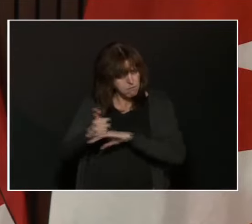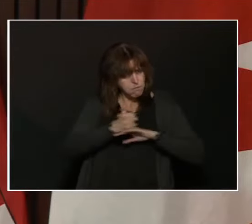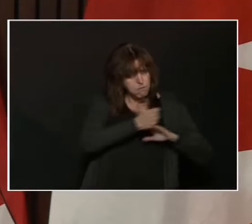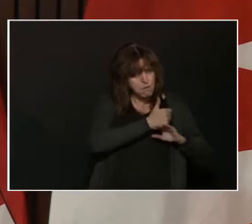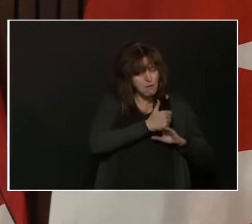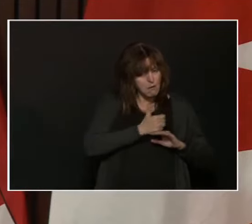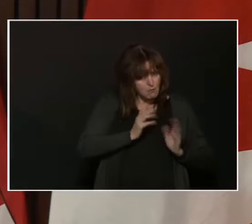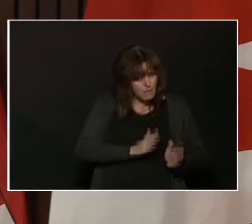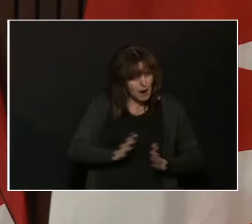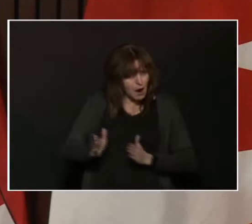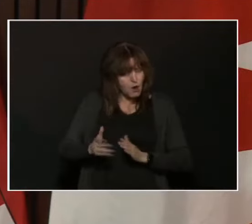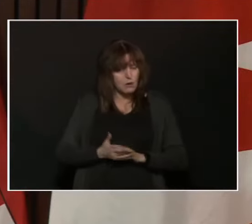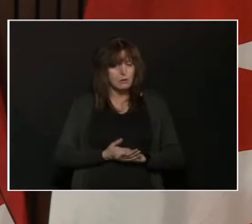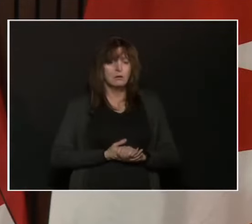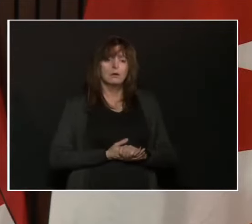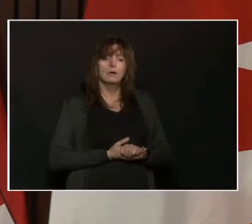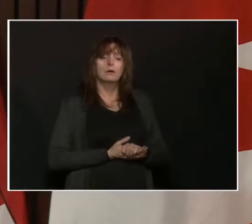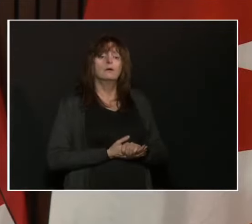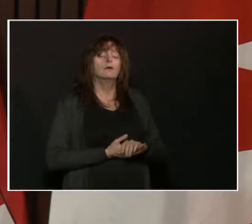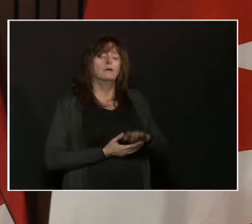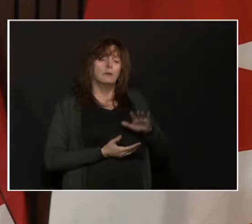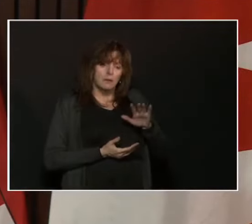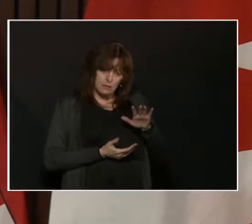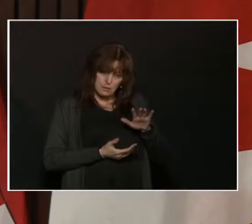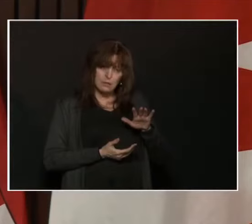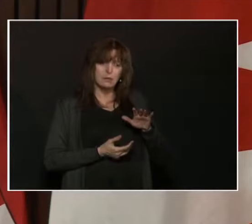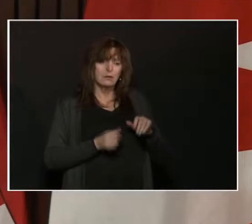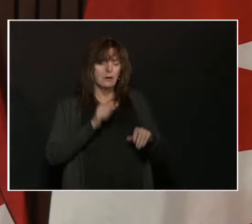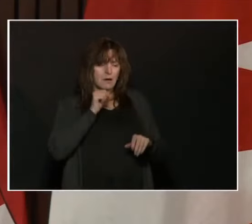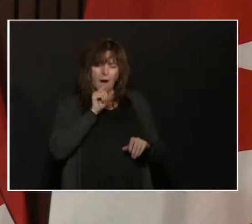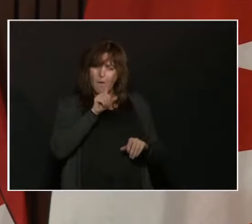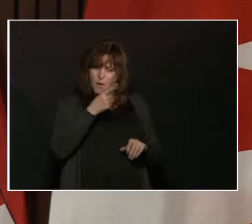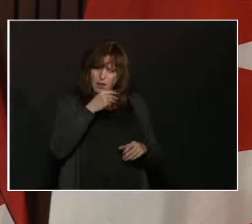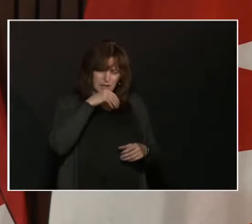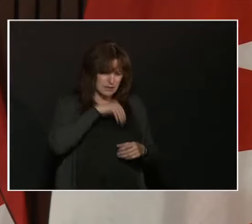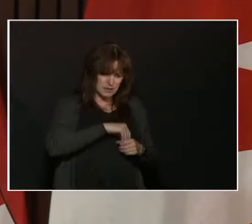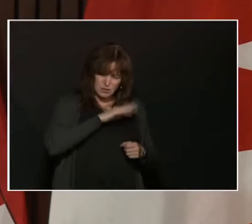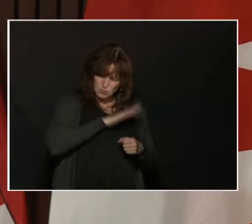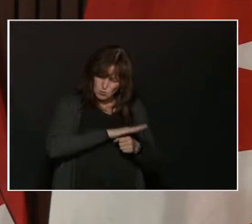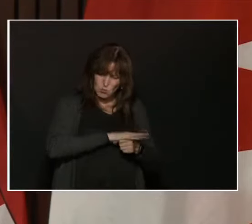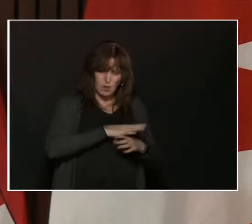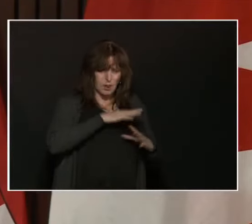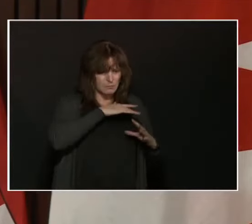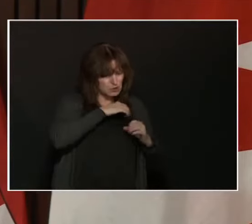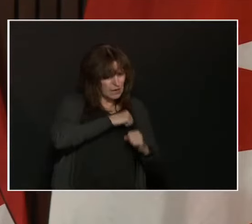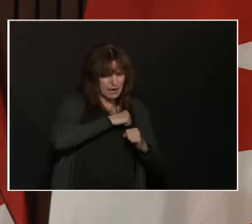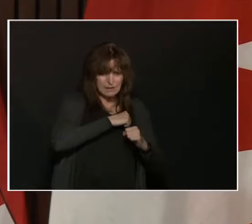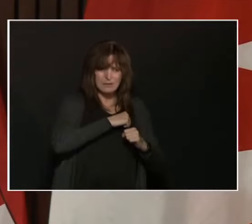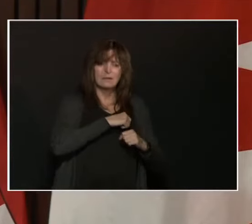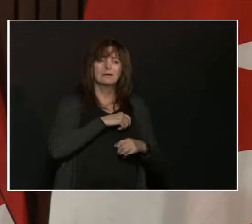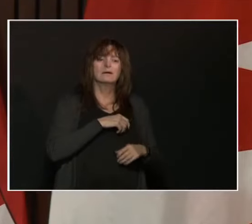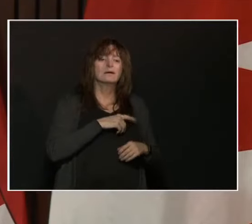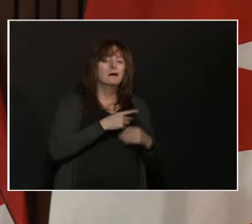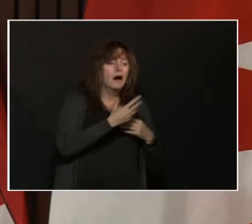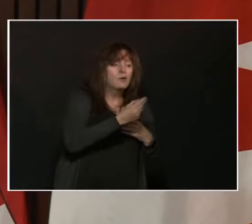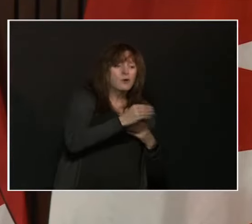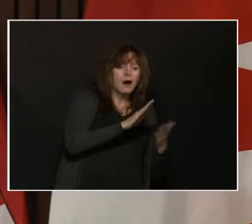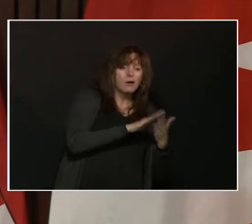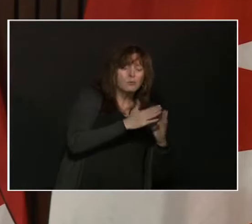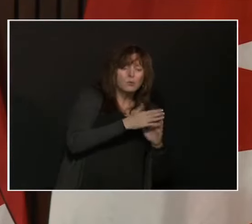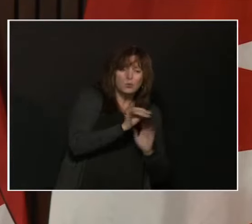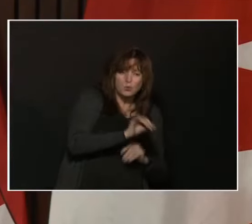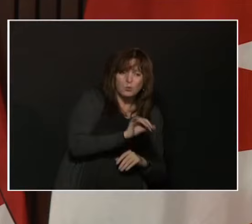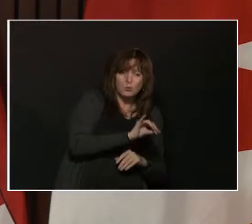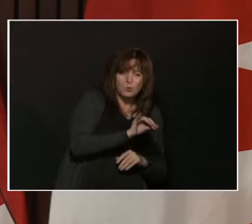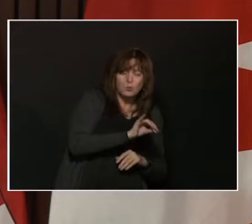prevention control outside of schools and in schools that is important. I think if we're able to maintain the fundamentals of masking in